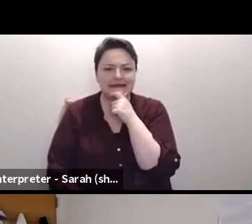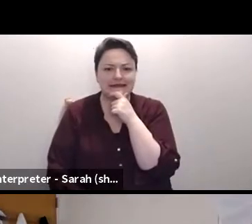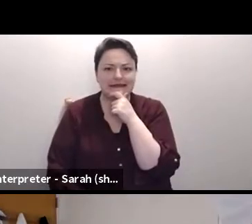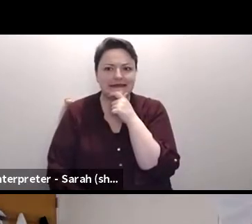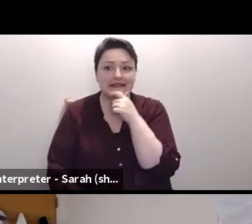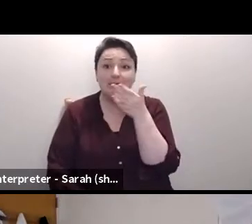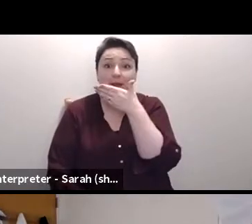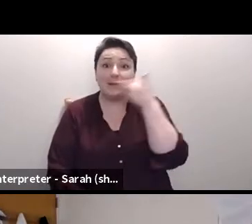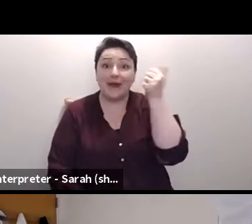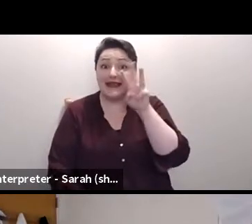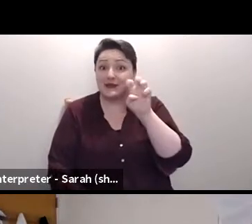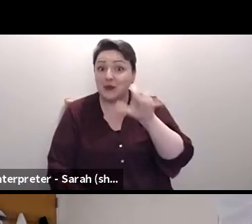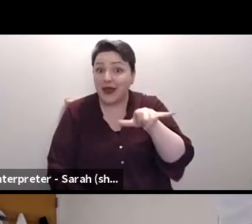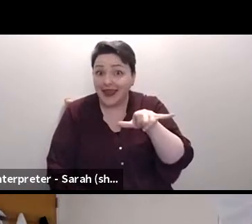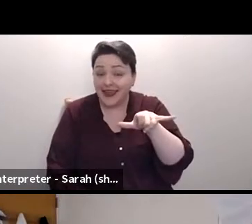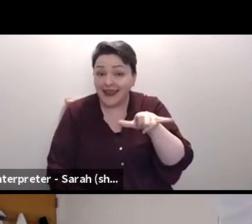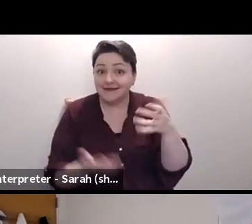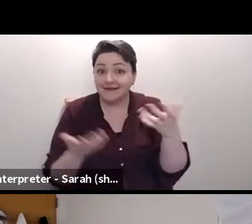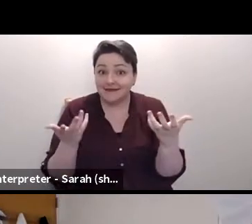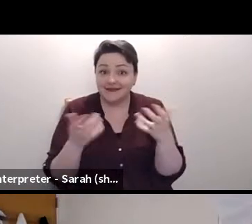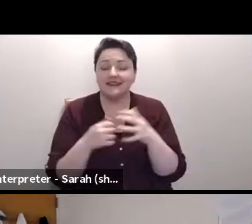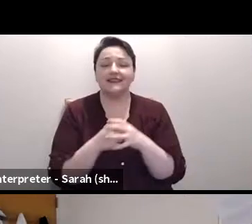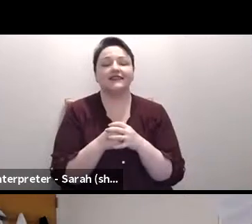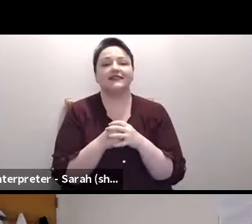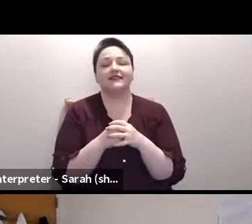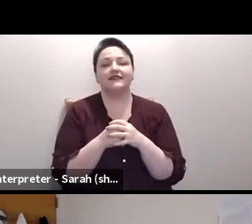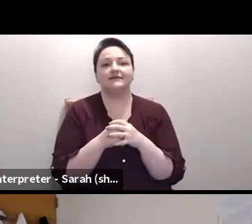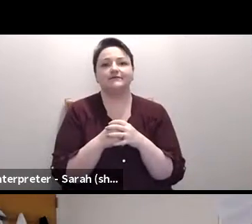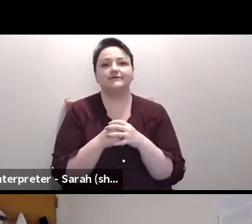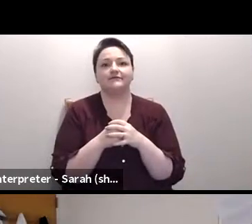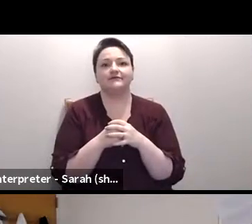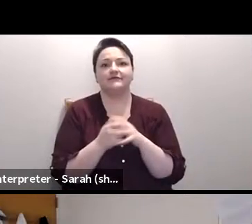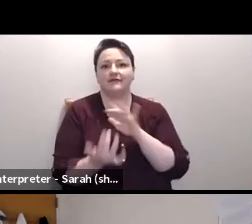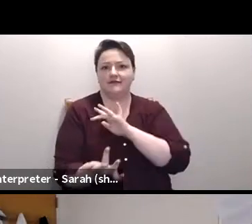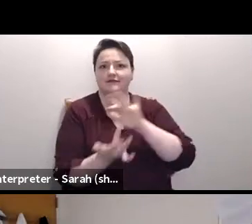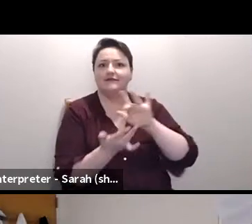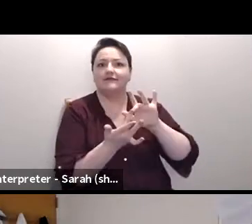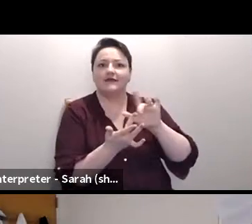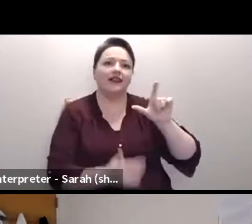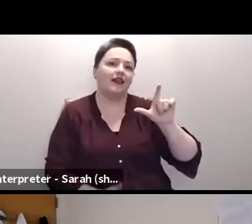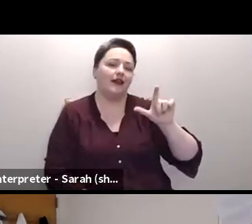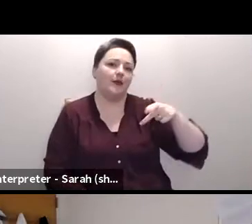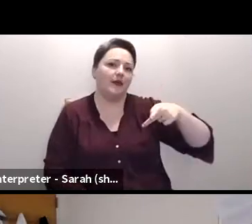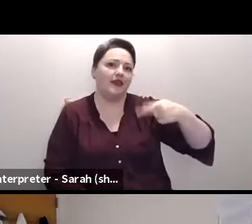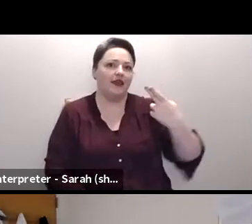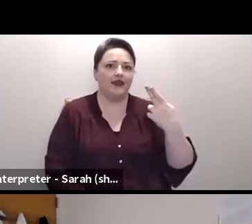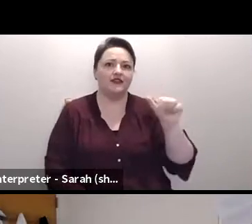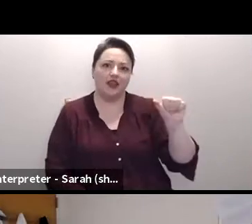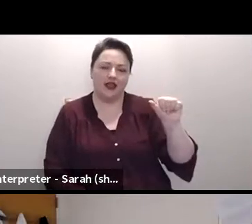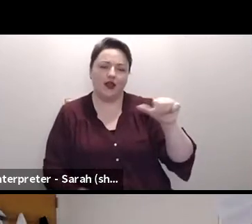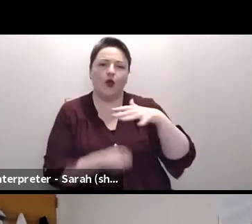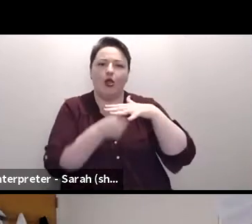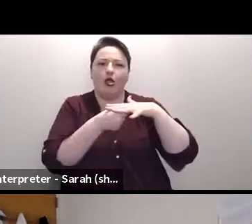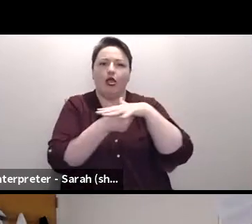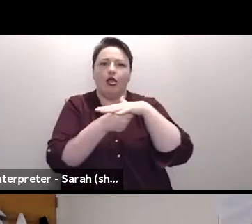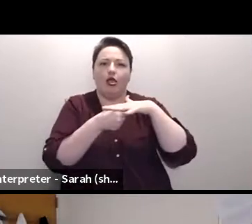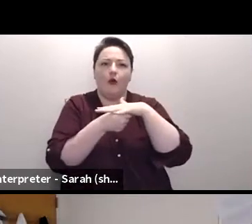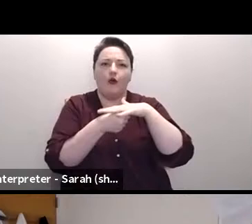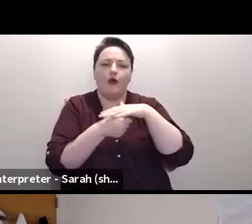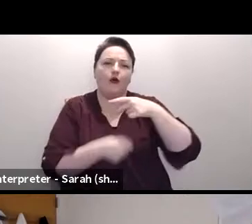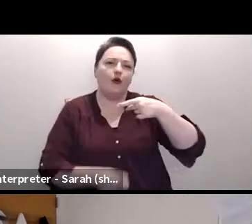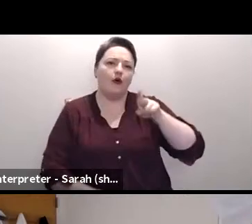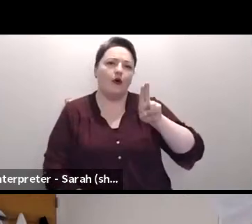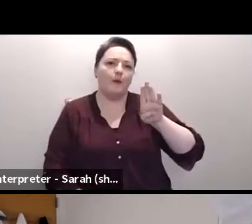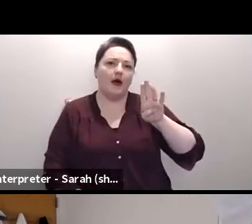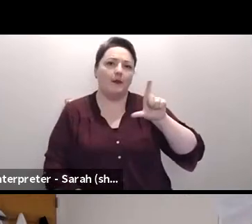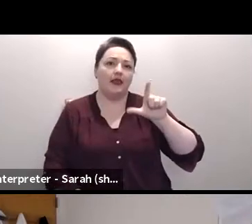The best way to do that is to contact your LPHA, your local public health authority. So